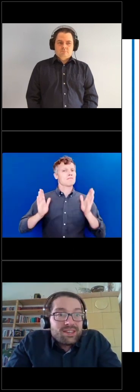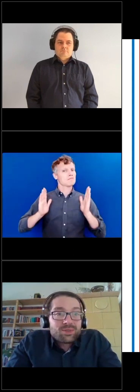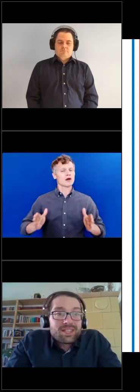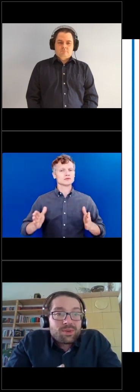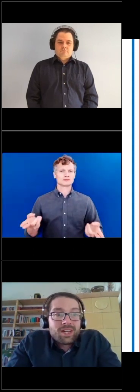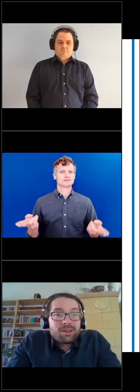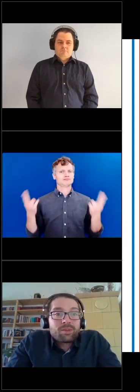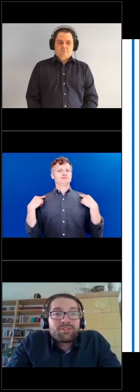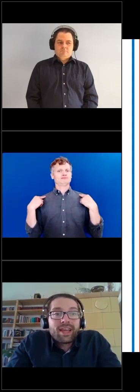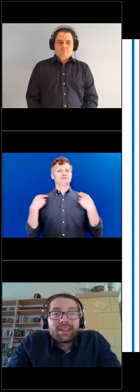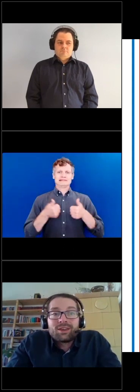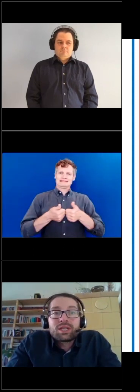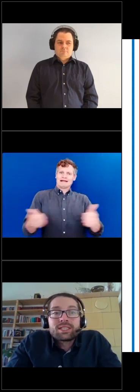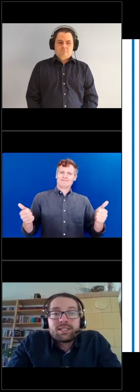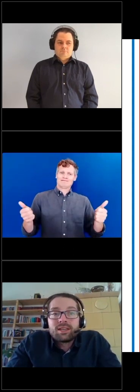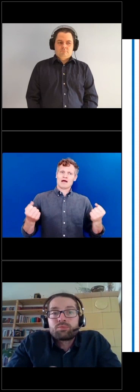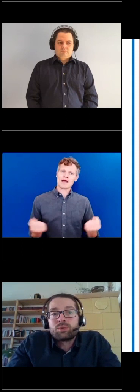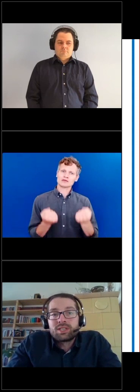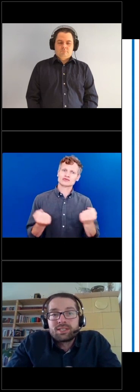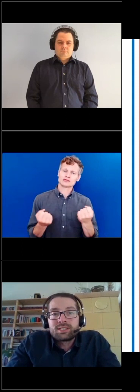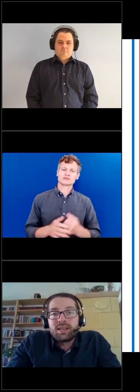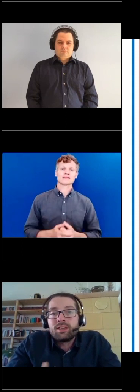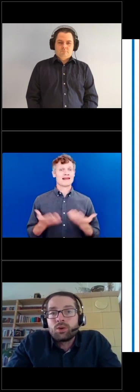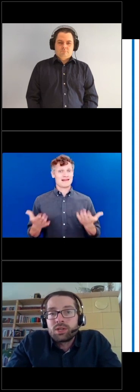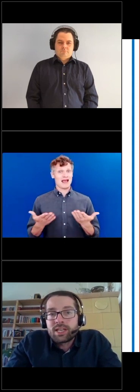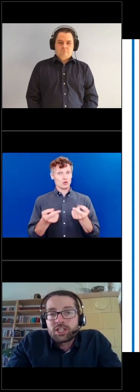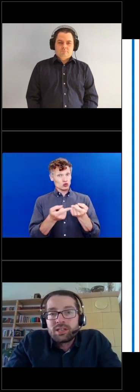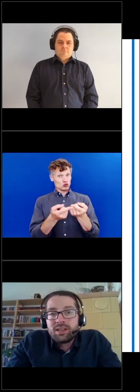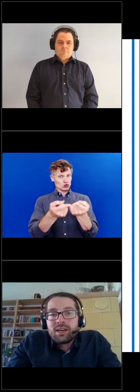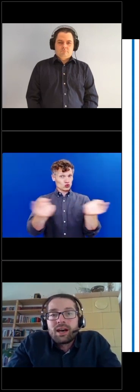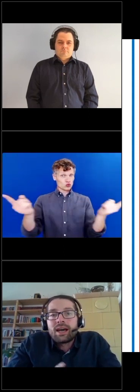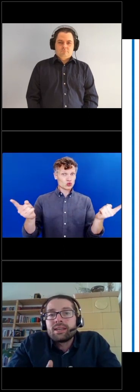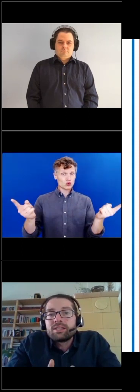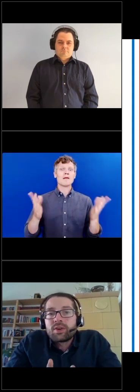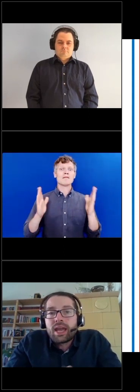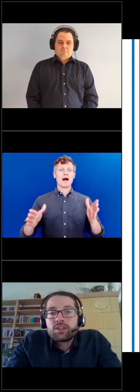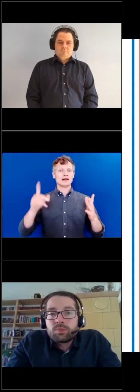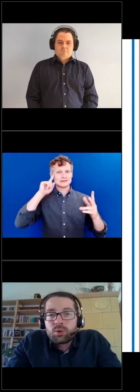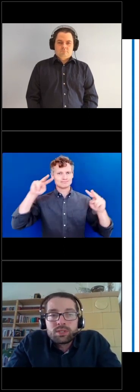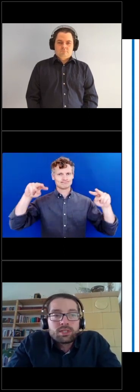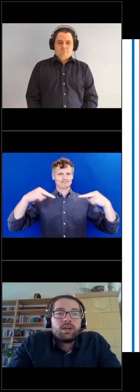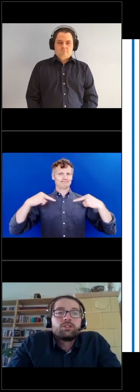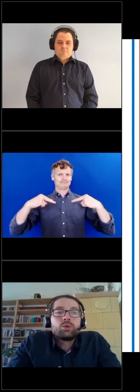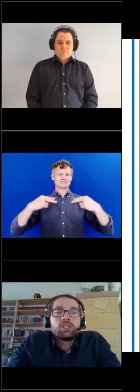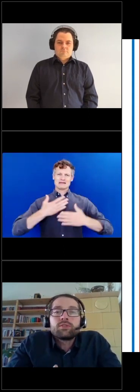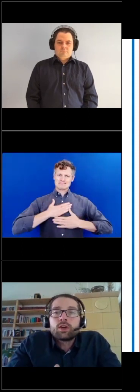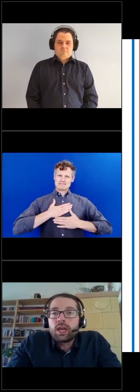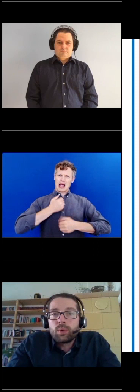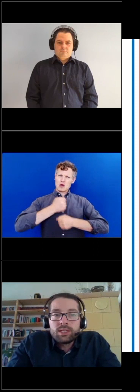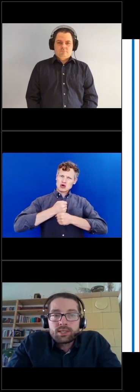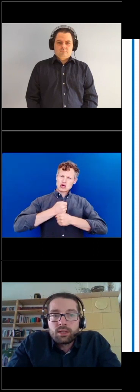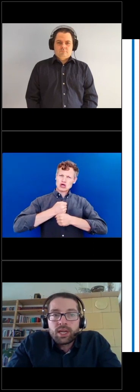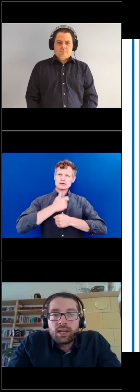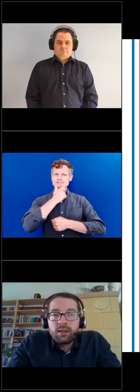to leave today's webinar by reflecting on existing processes in your organization. Identify entry points to achieve